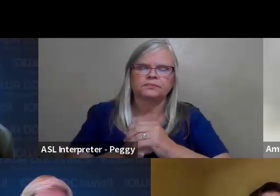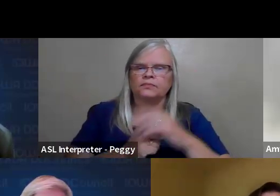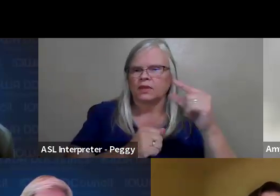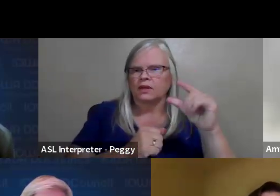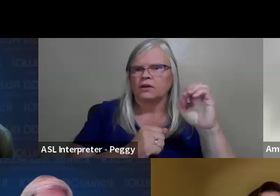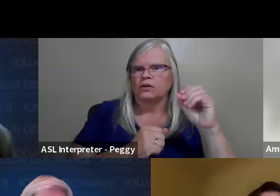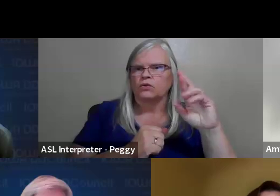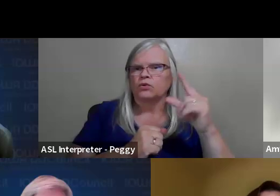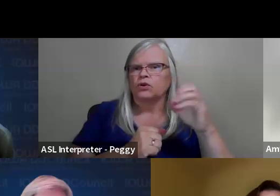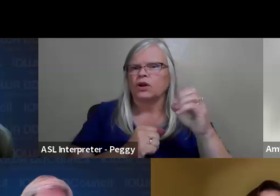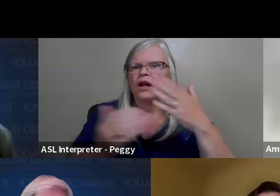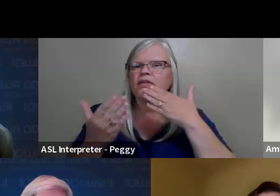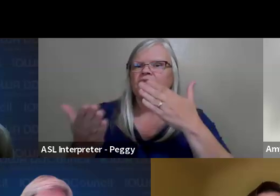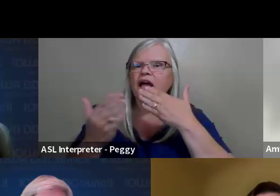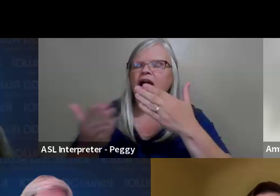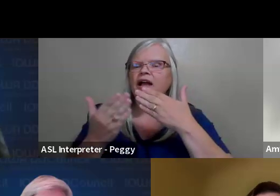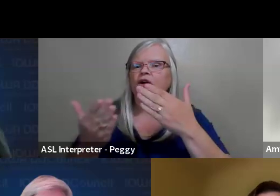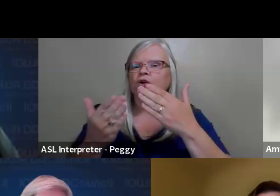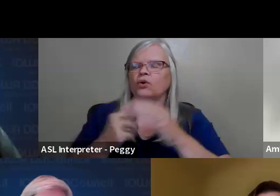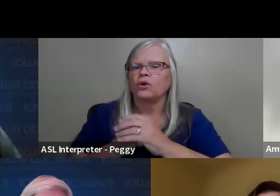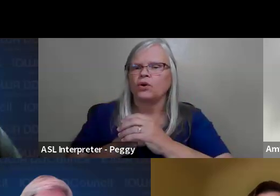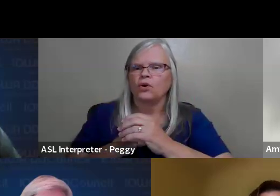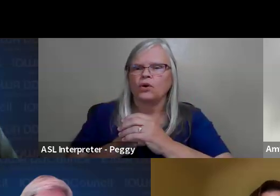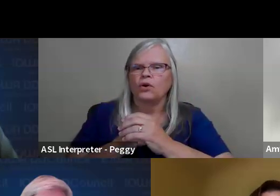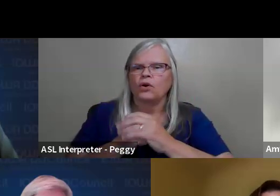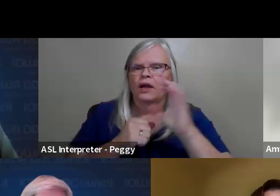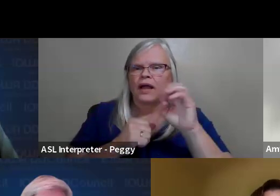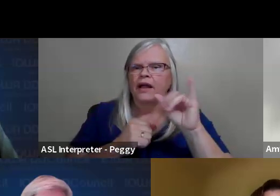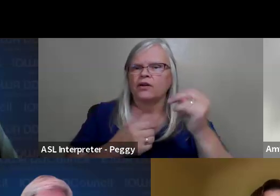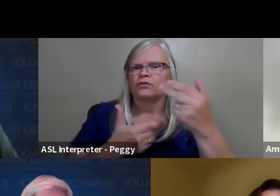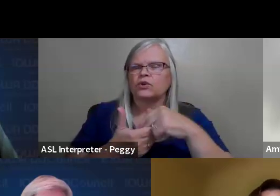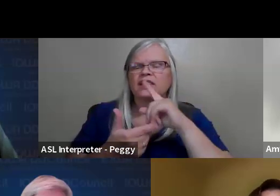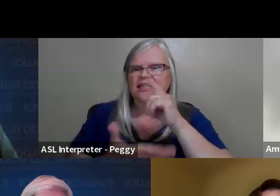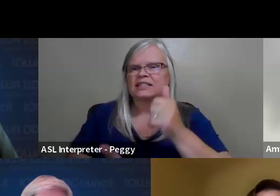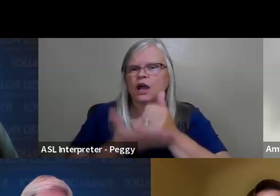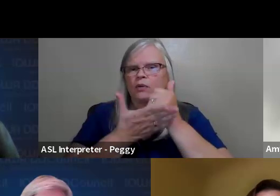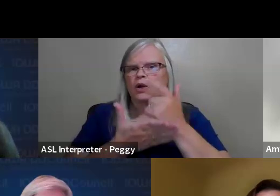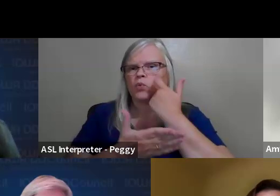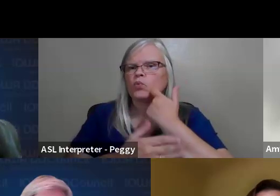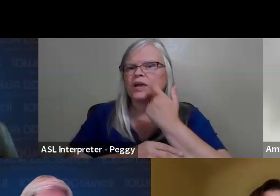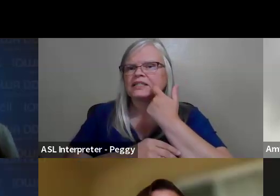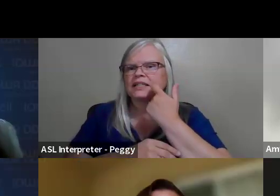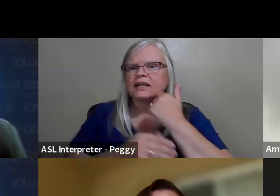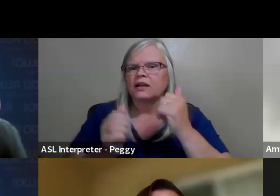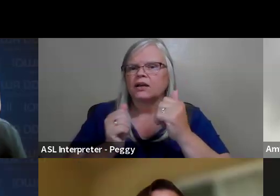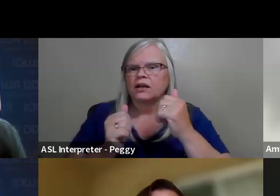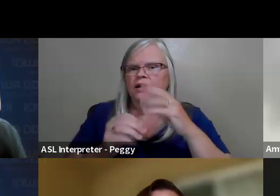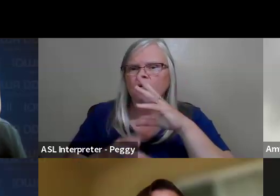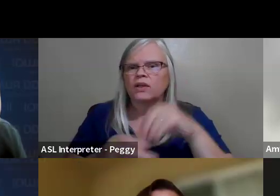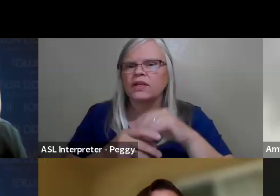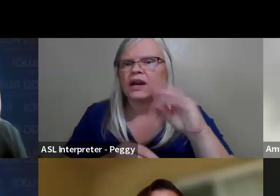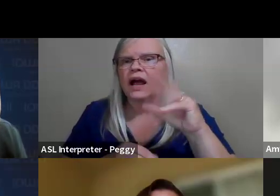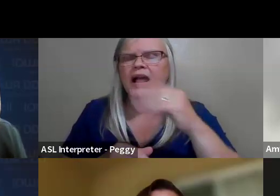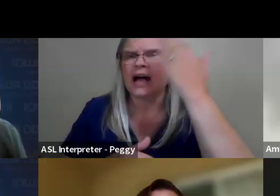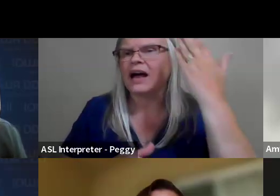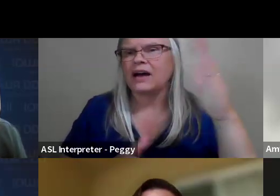Yes, thank you, first of all, Erin, for joining. It's been really helpful. Recently, within Iowa, I don't know if you heard